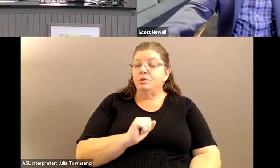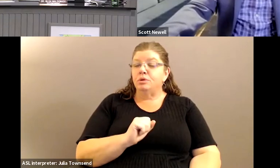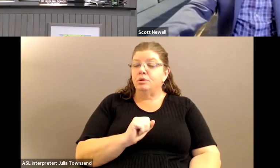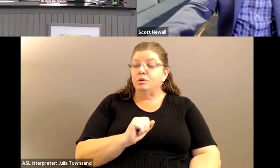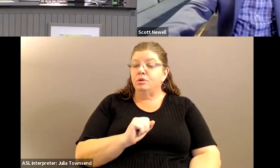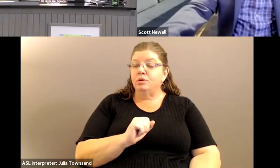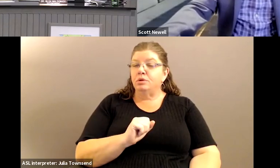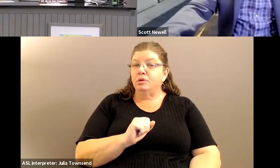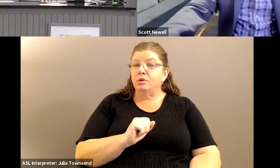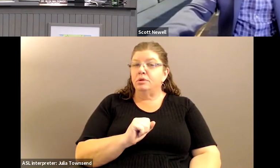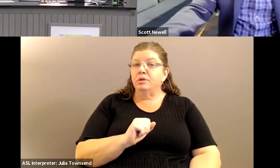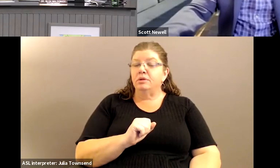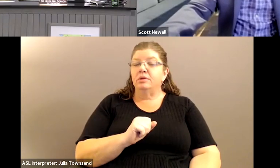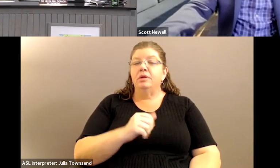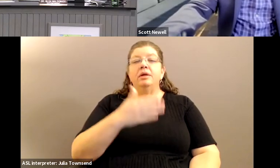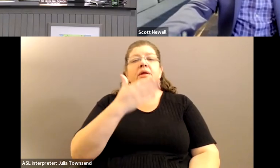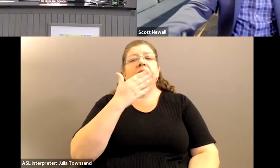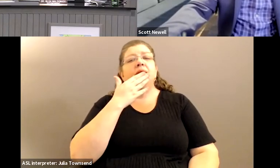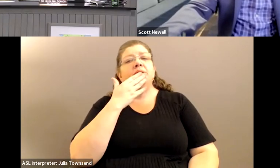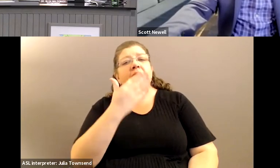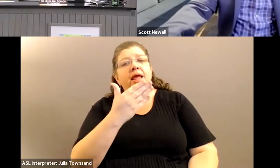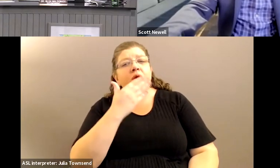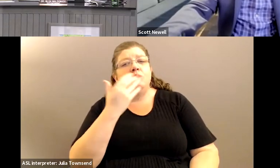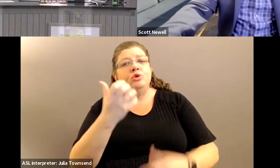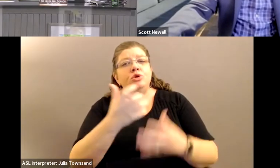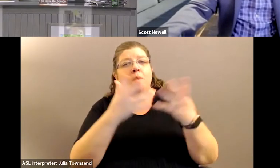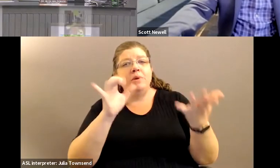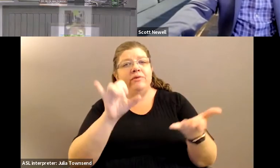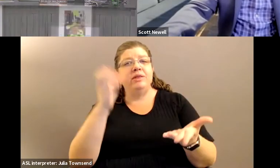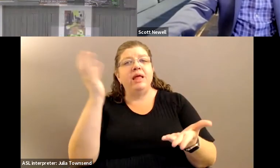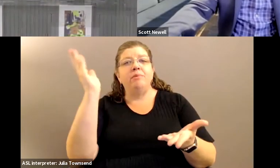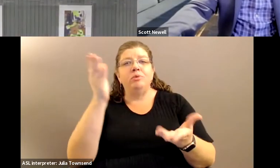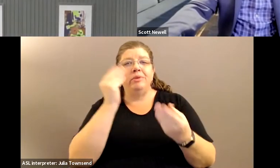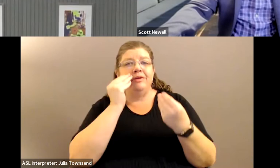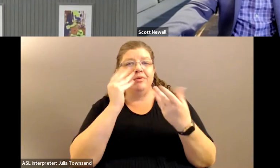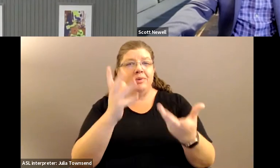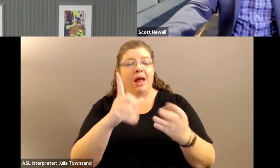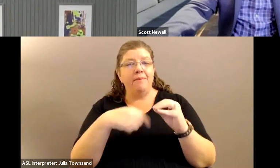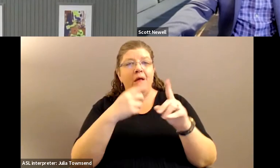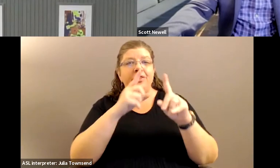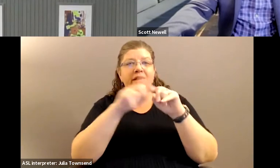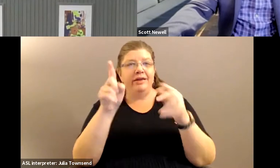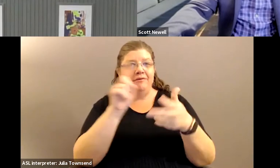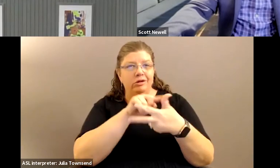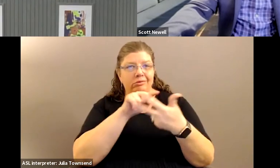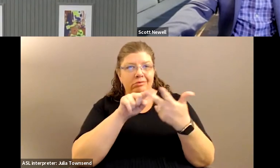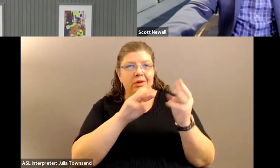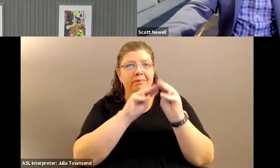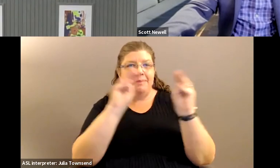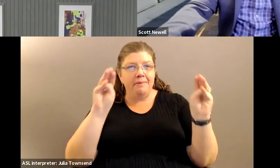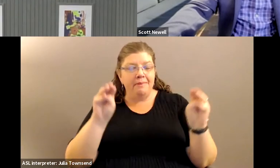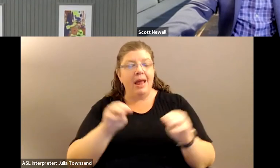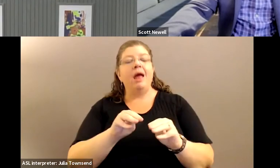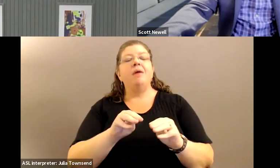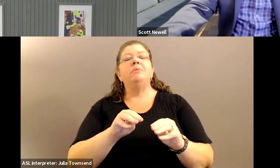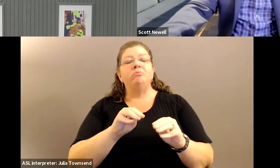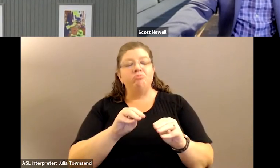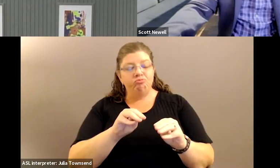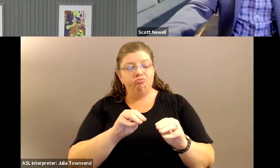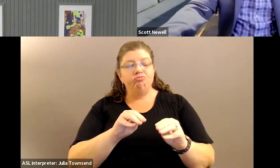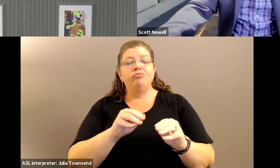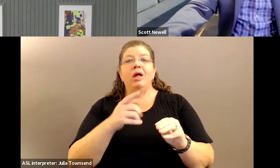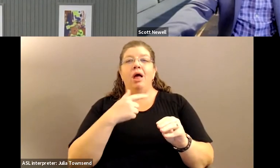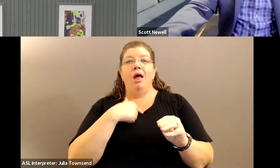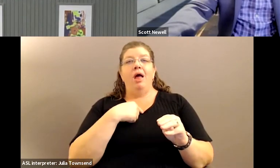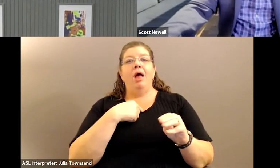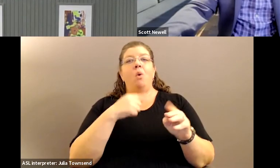well certainly um thank you so much for the presentation and the information about the different maps i was also you know would